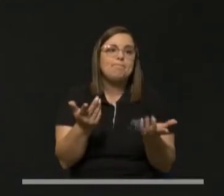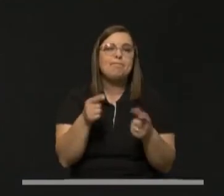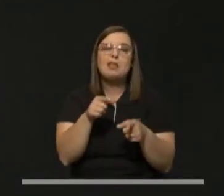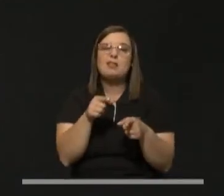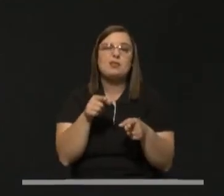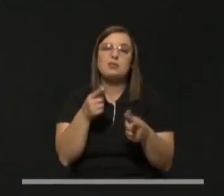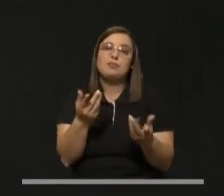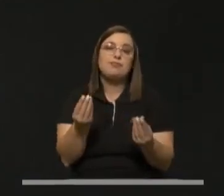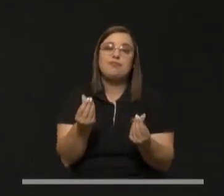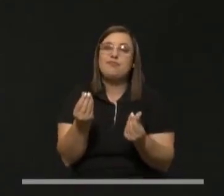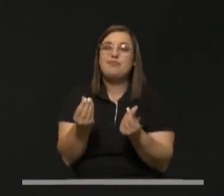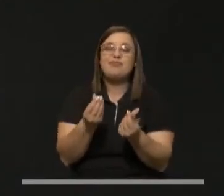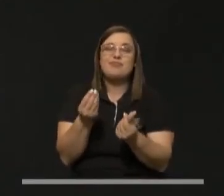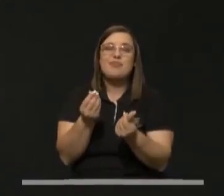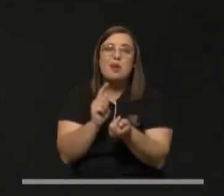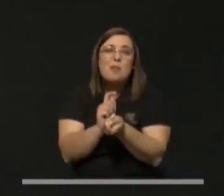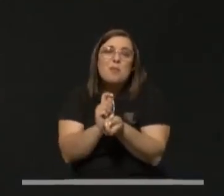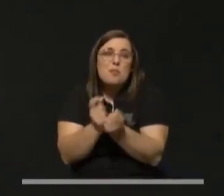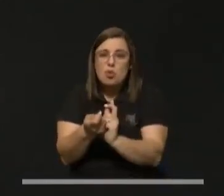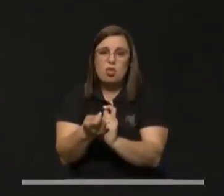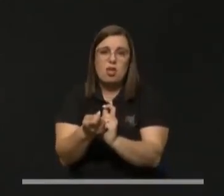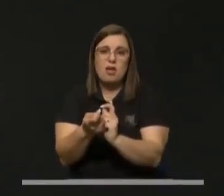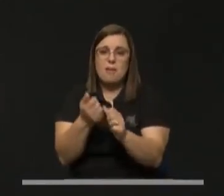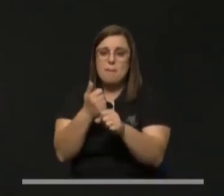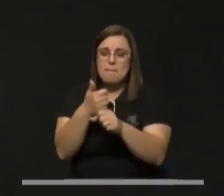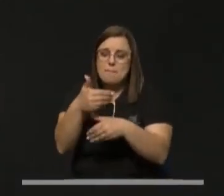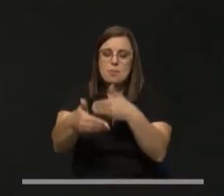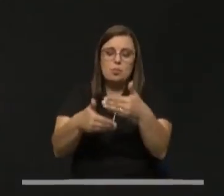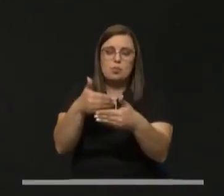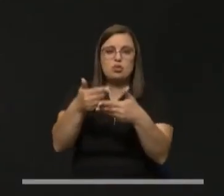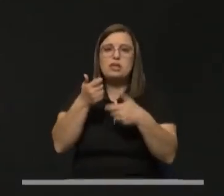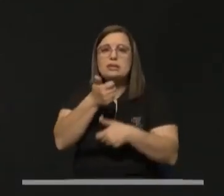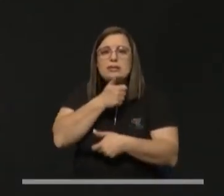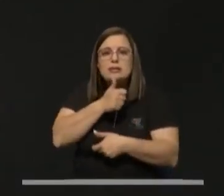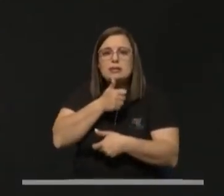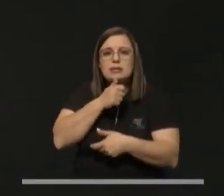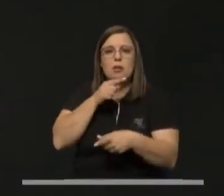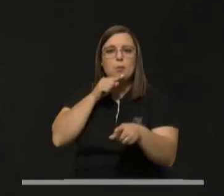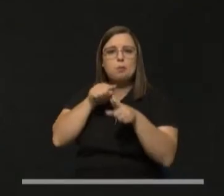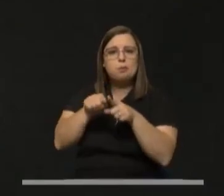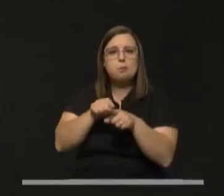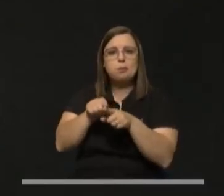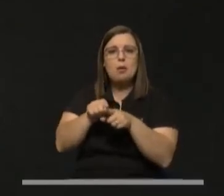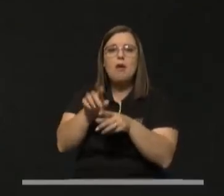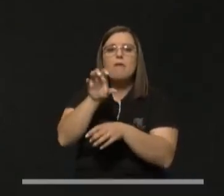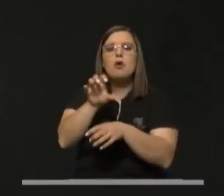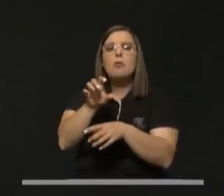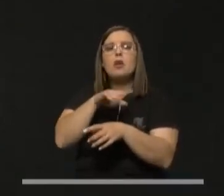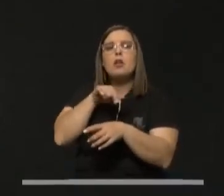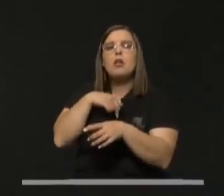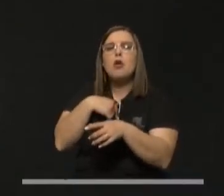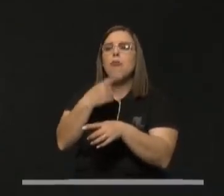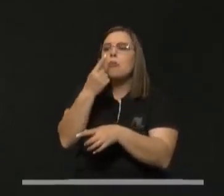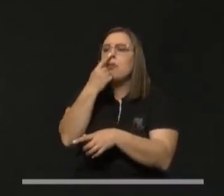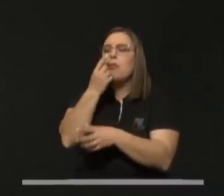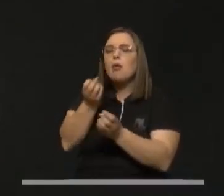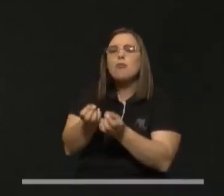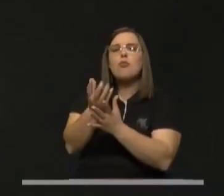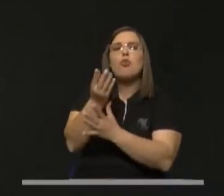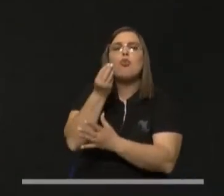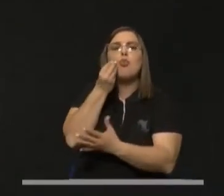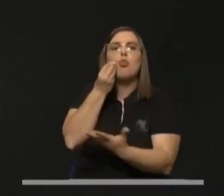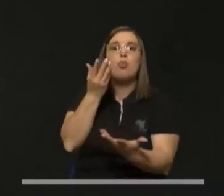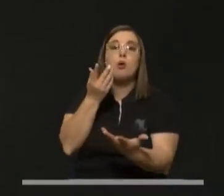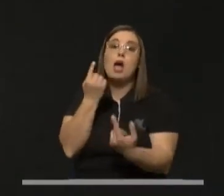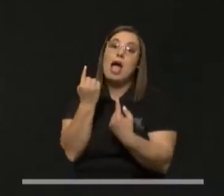is that this alters the processes, political decision-making